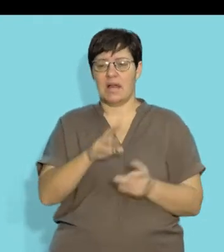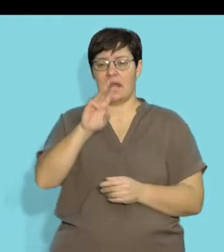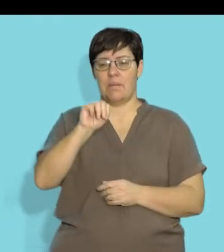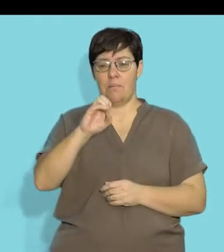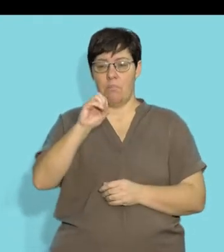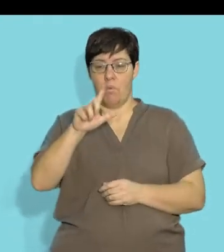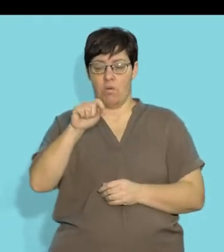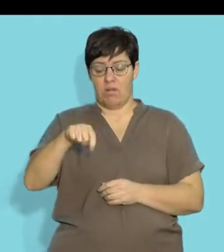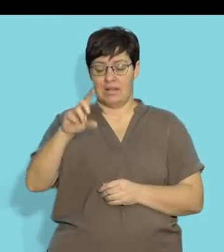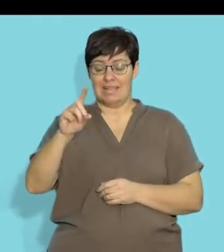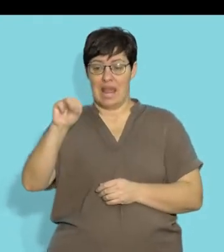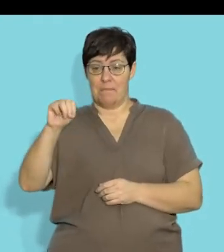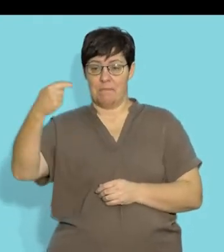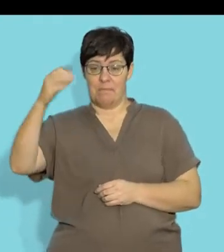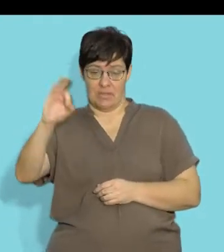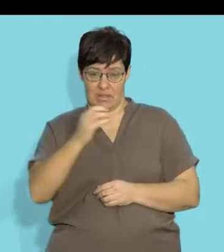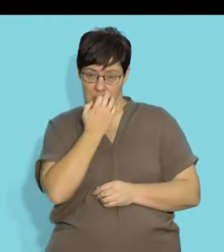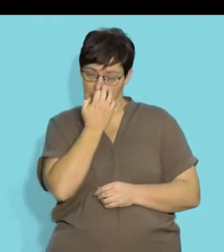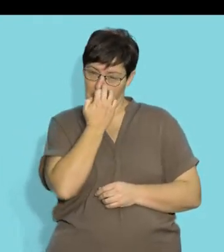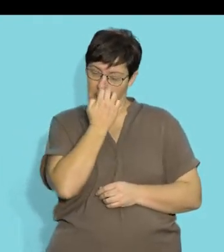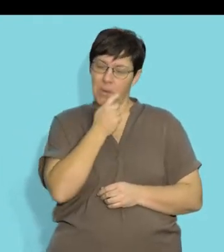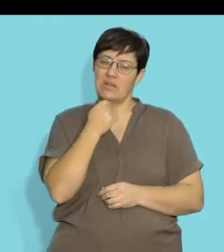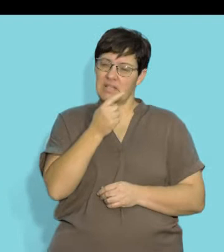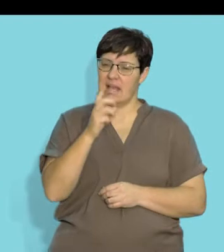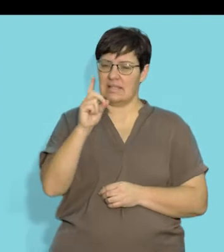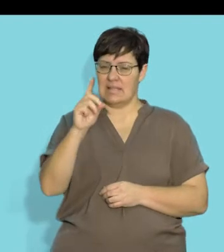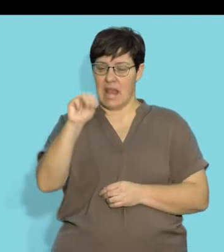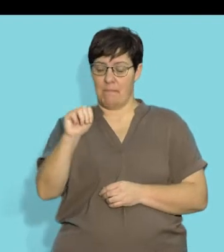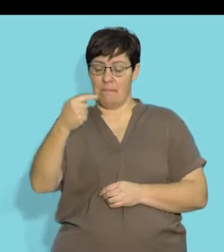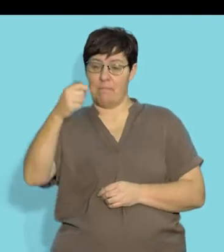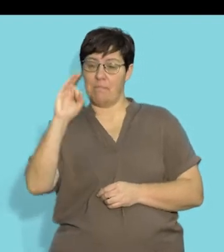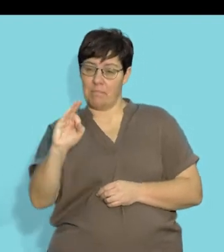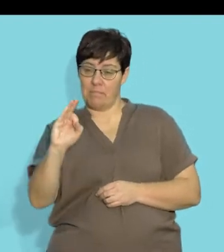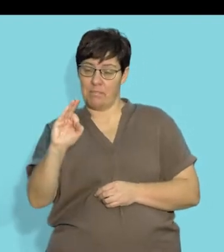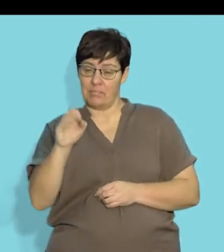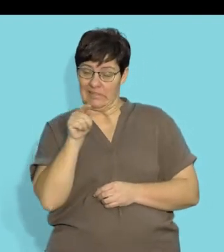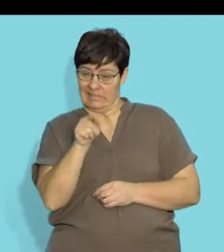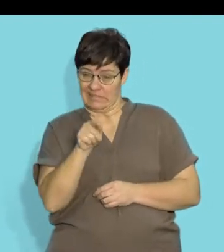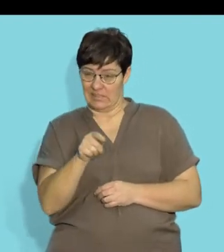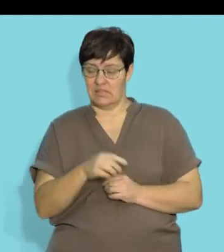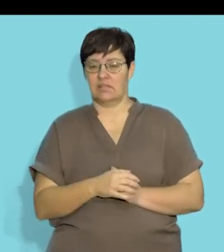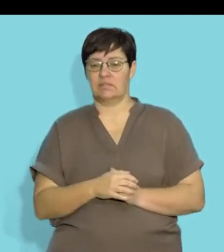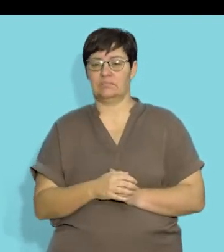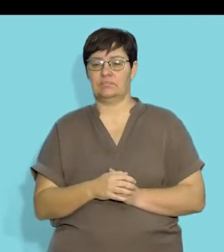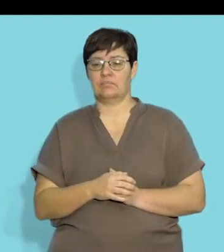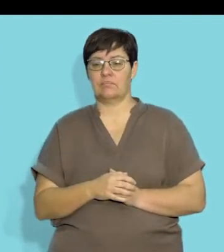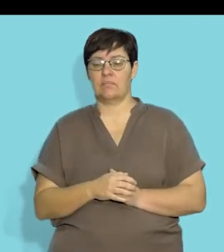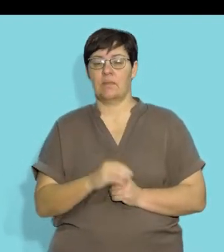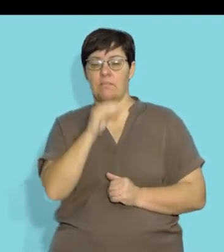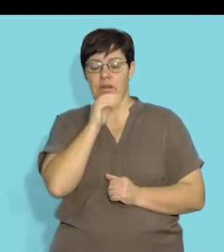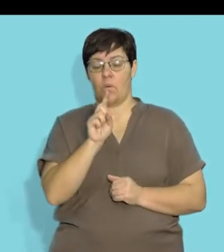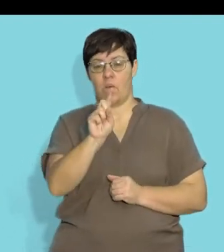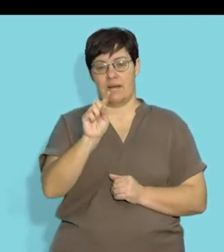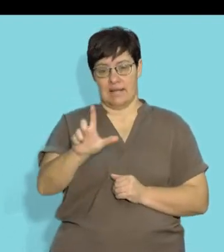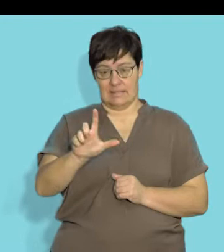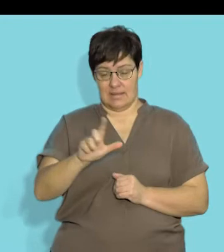remember, when we talk about a cubic decimeter as a volume, okay, right, we are talking about a liter, okay,